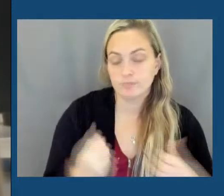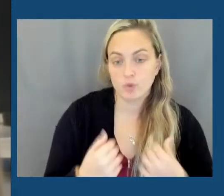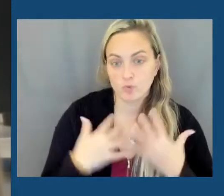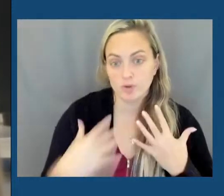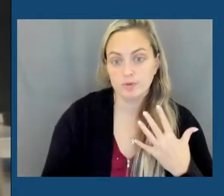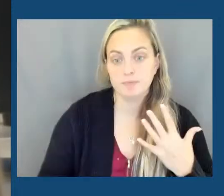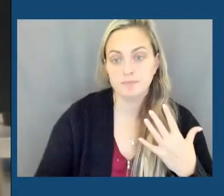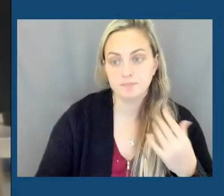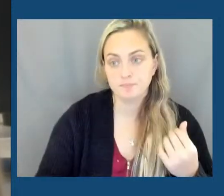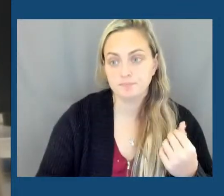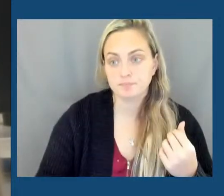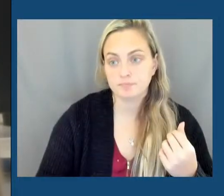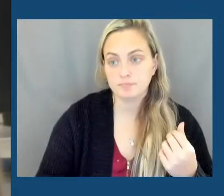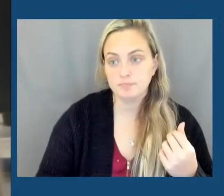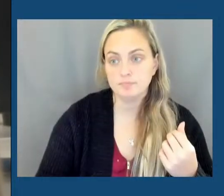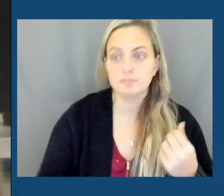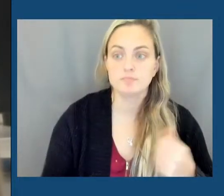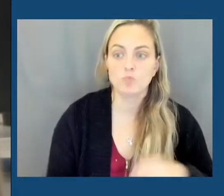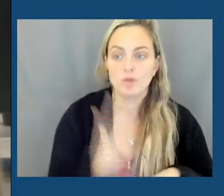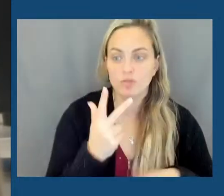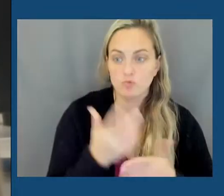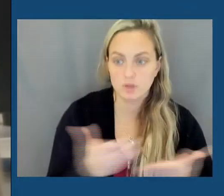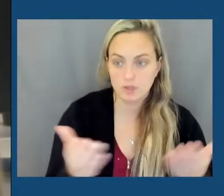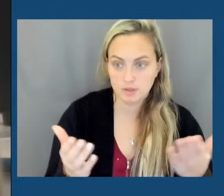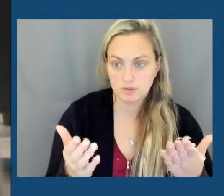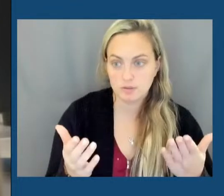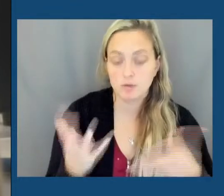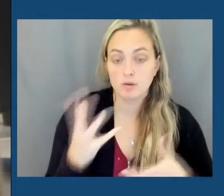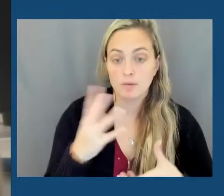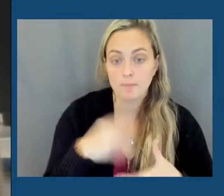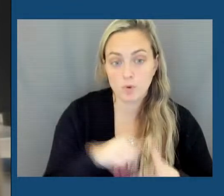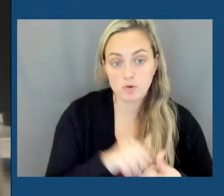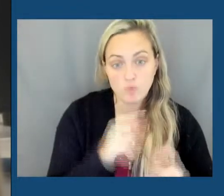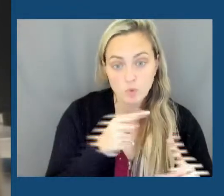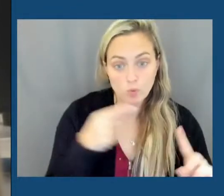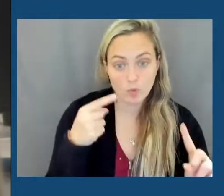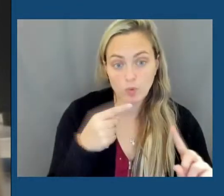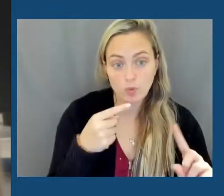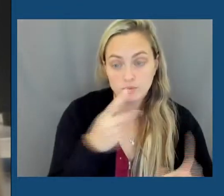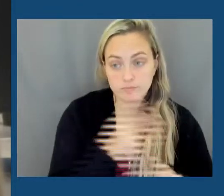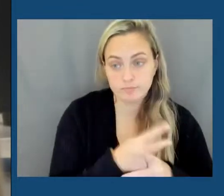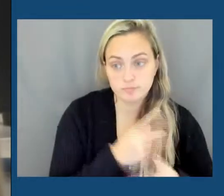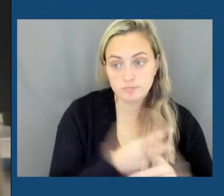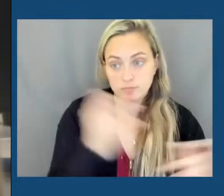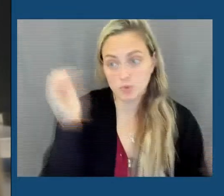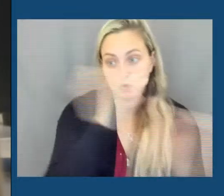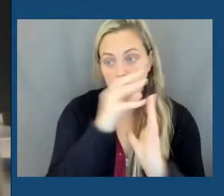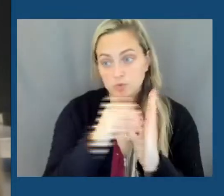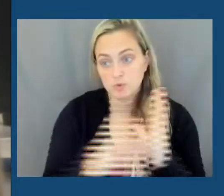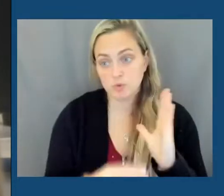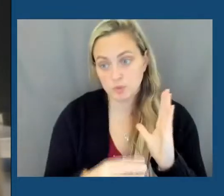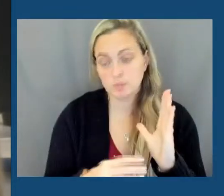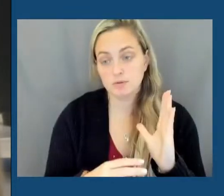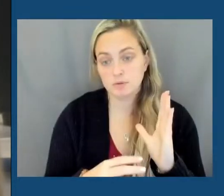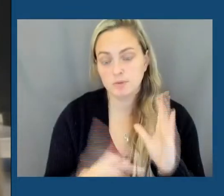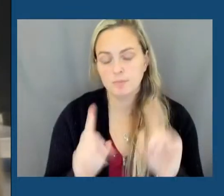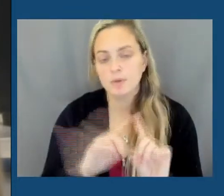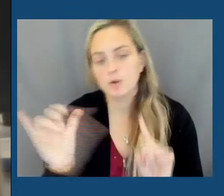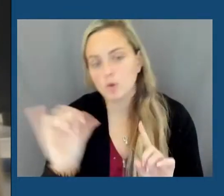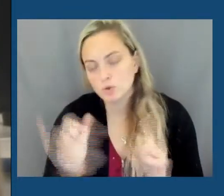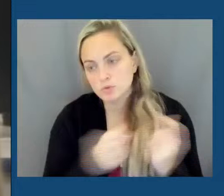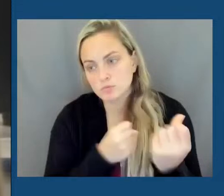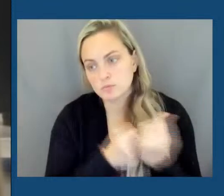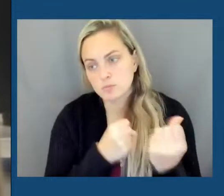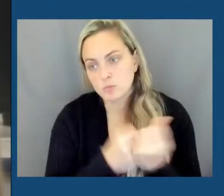would leave folks with three things. One is part of our goal is to nurture the dreams of students, but also support the hopes